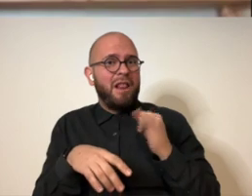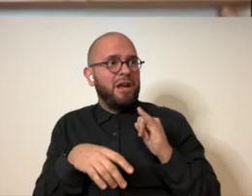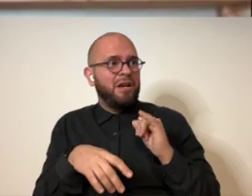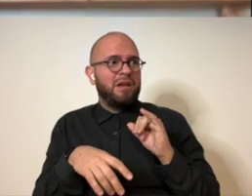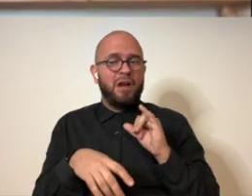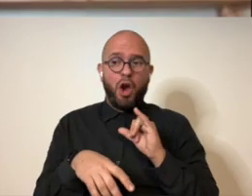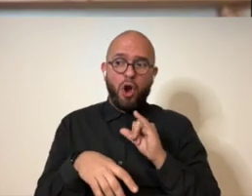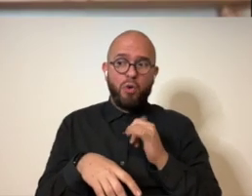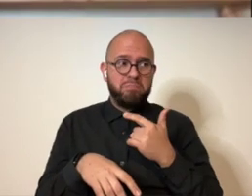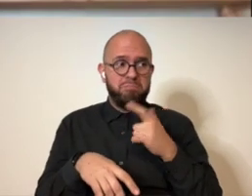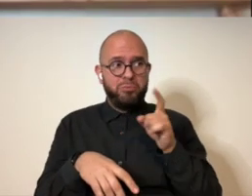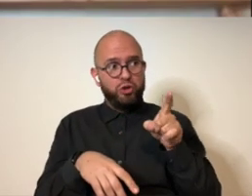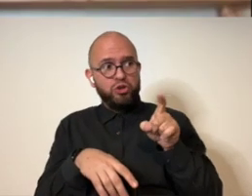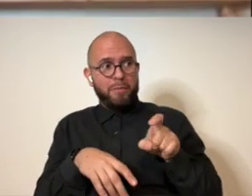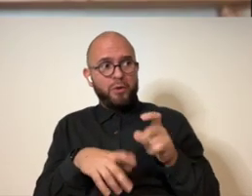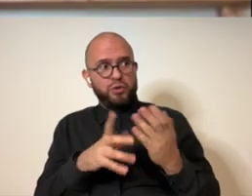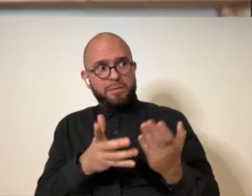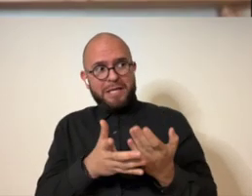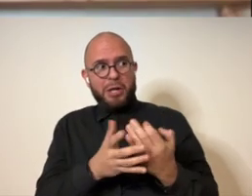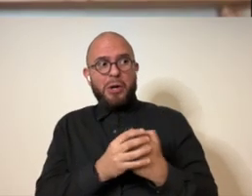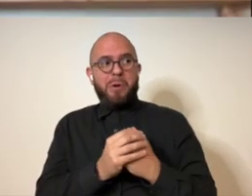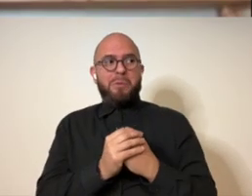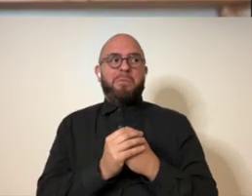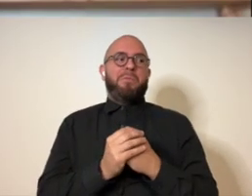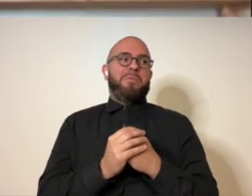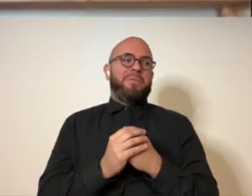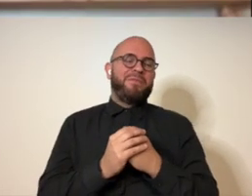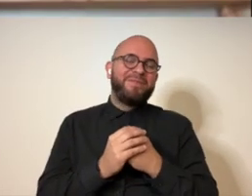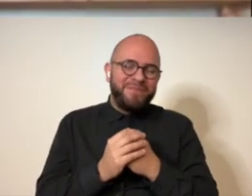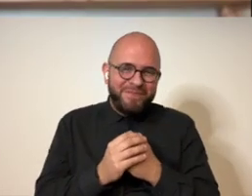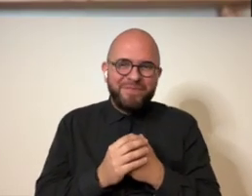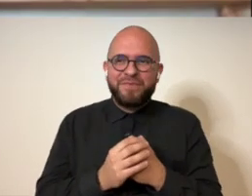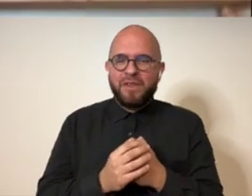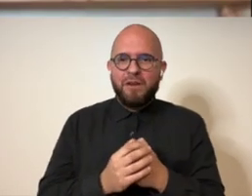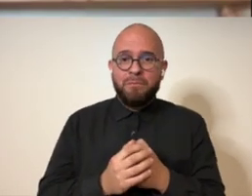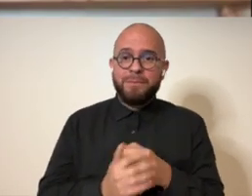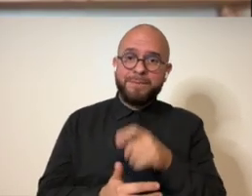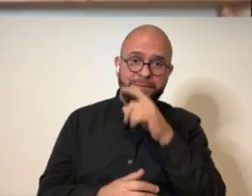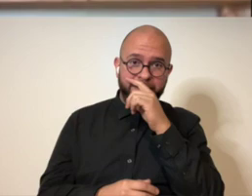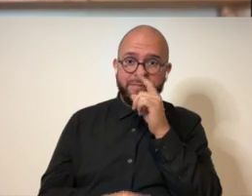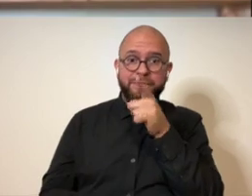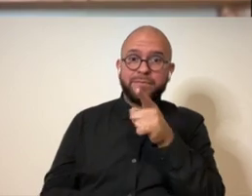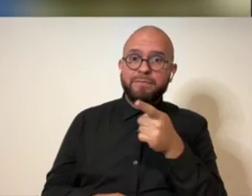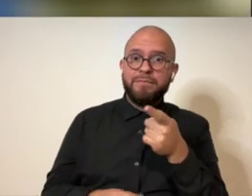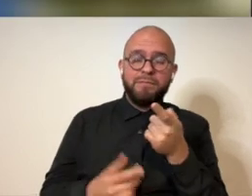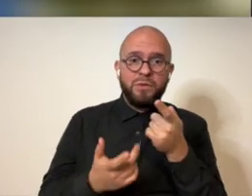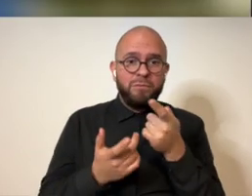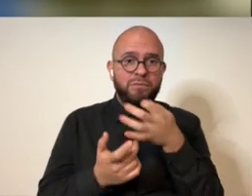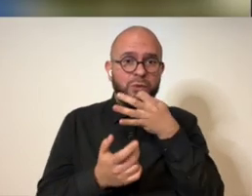You know, a uniform goes a long way for making people That's feel true. Like you're supposed to be there.